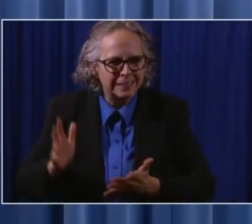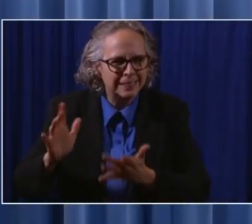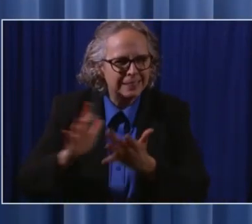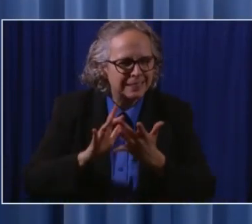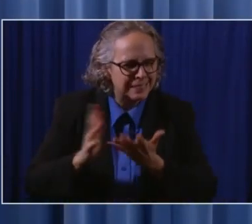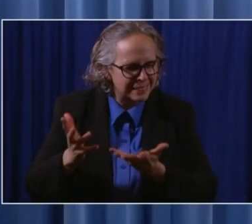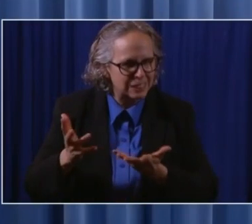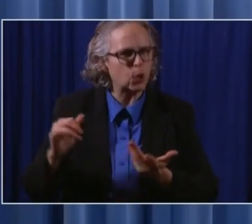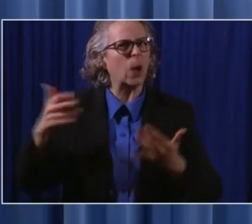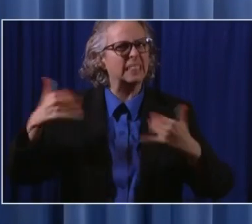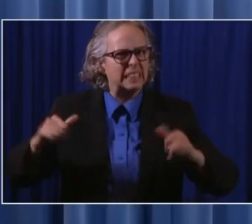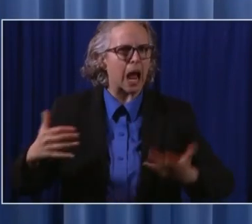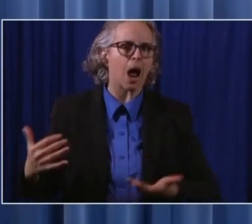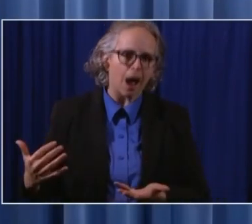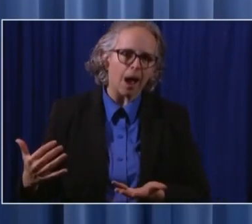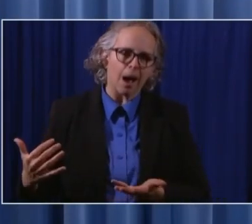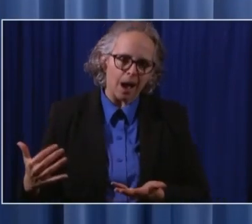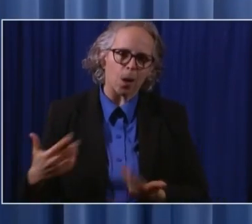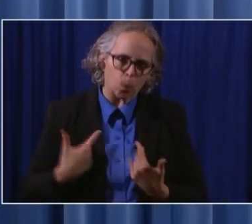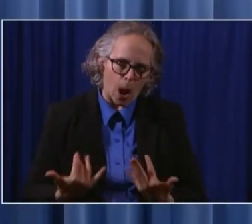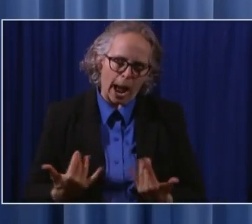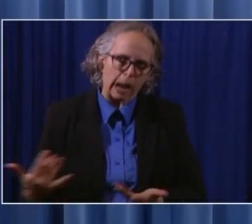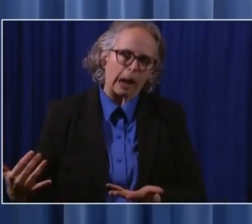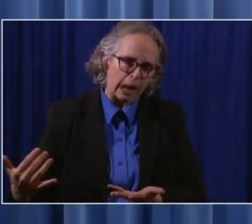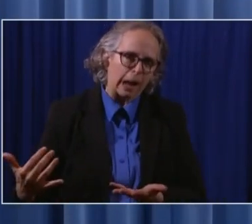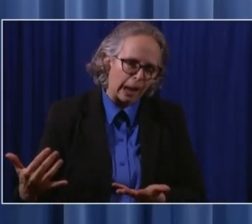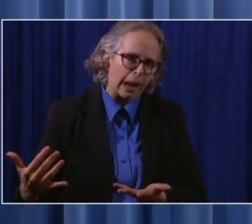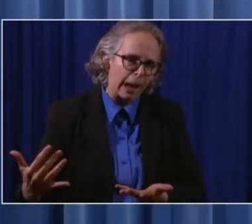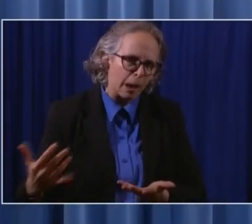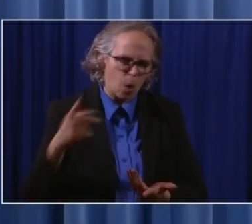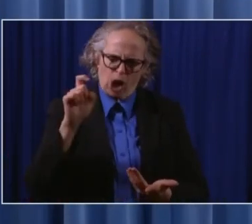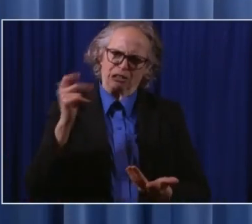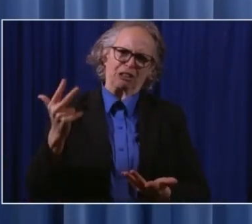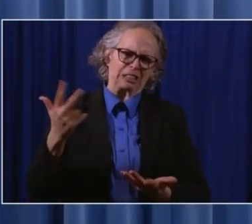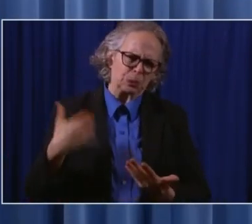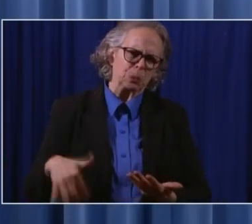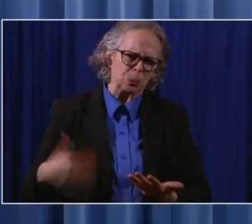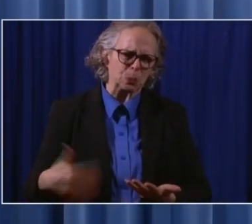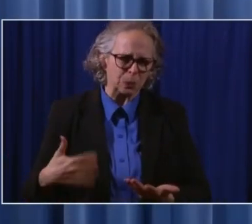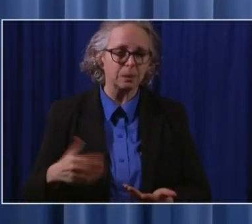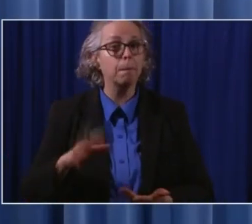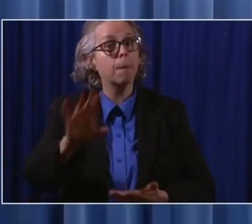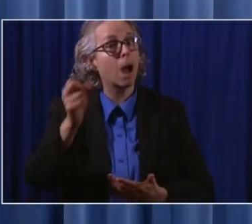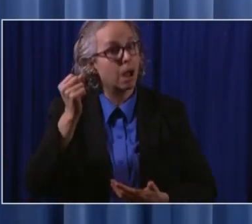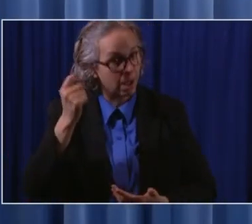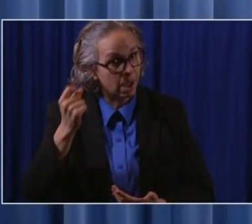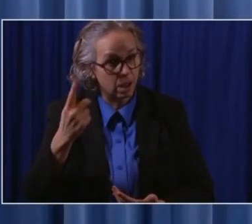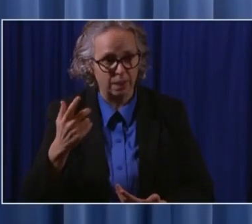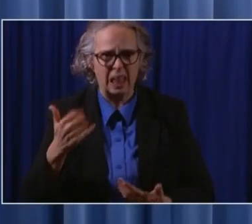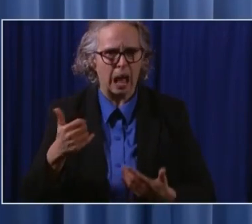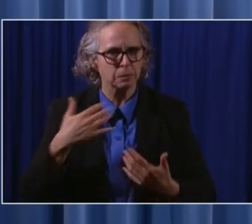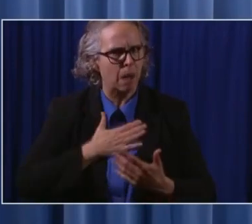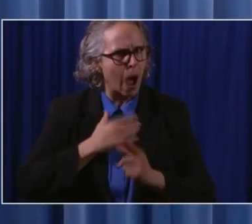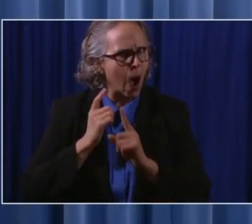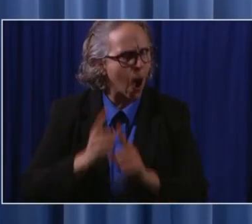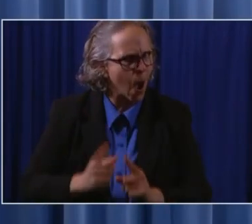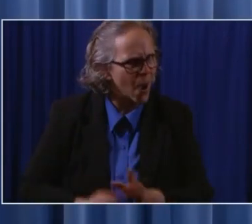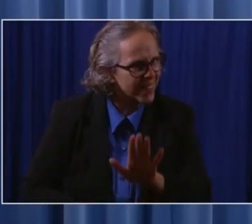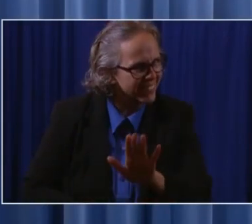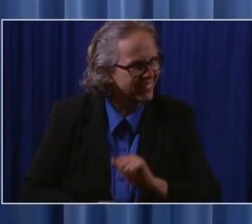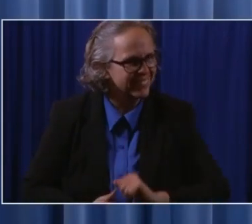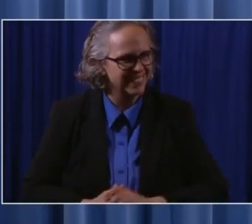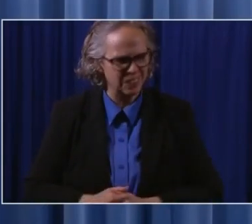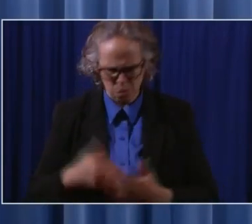comes in. But I would love nothing more than for you to be able to do what the news